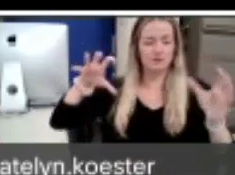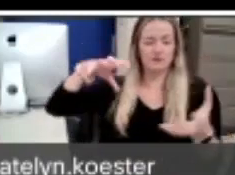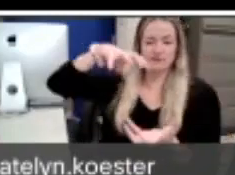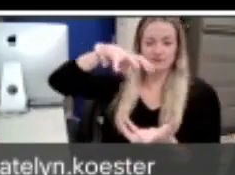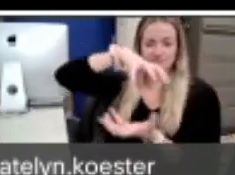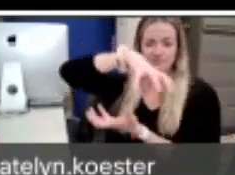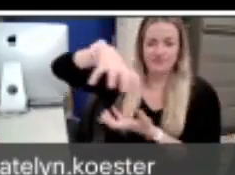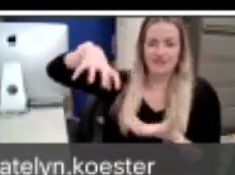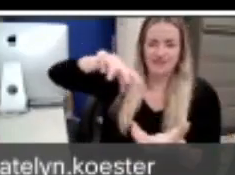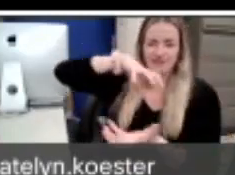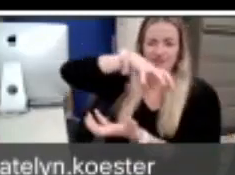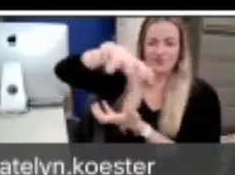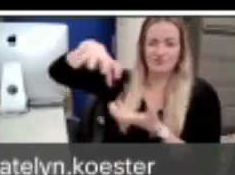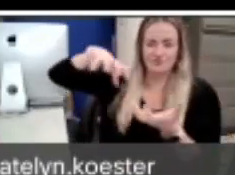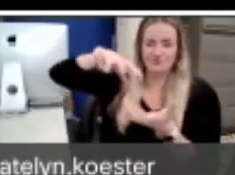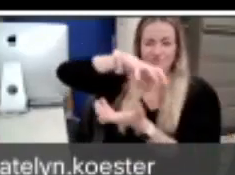Clouds.